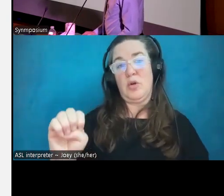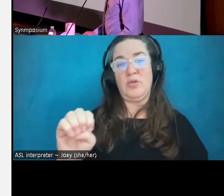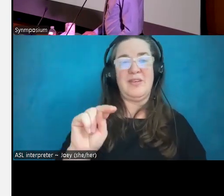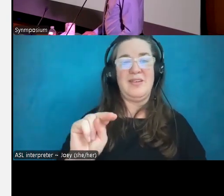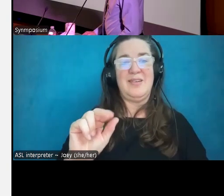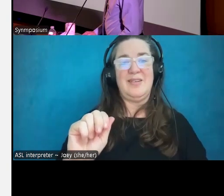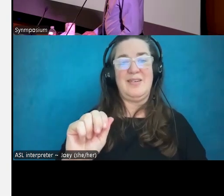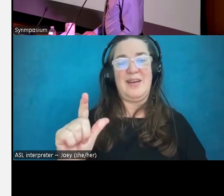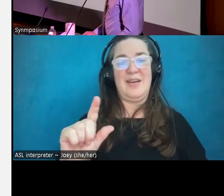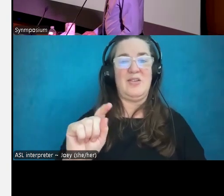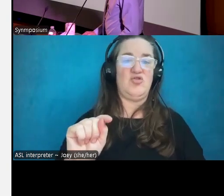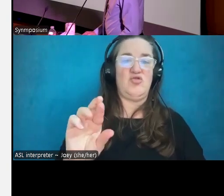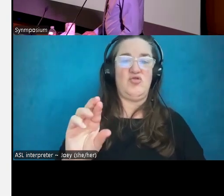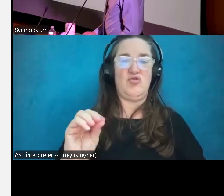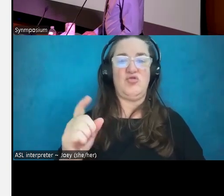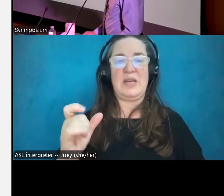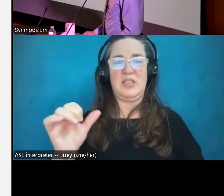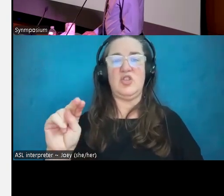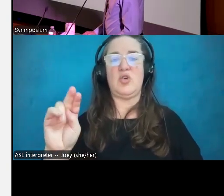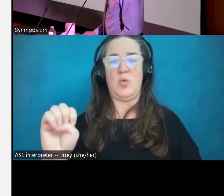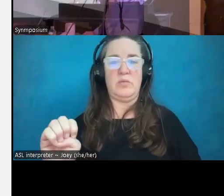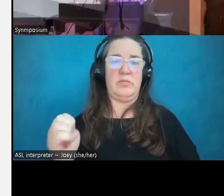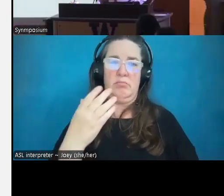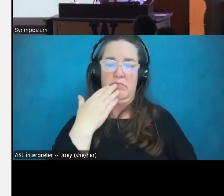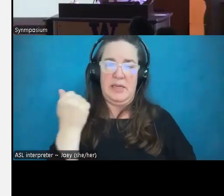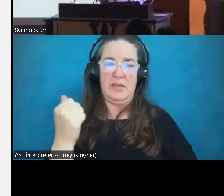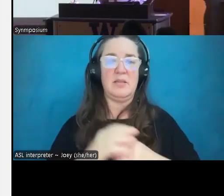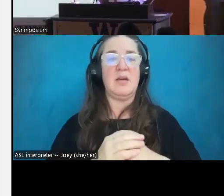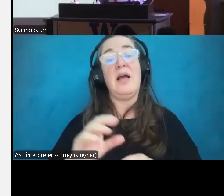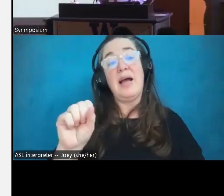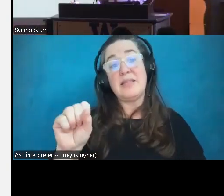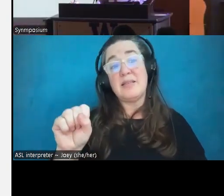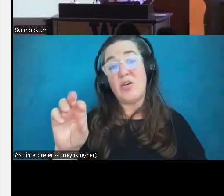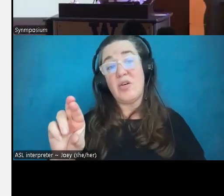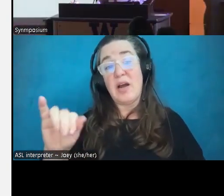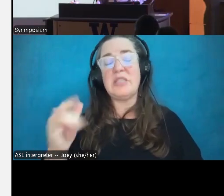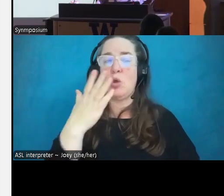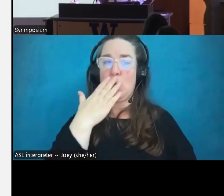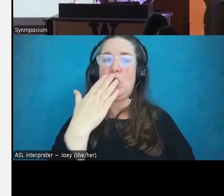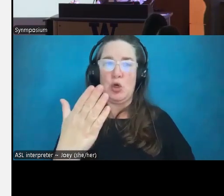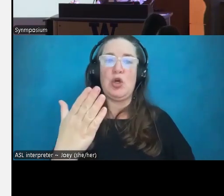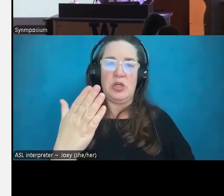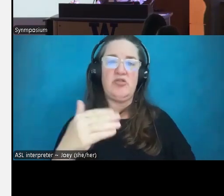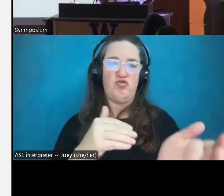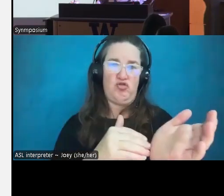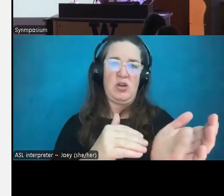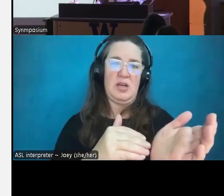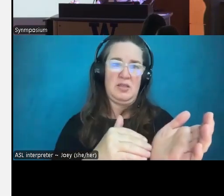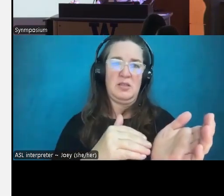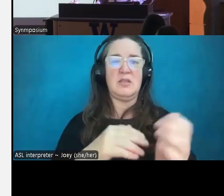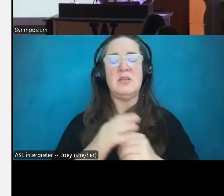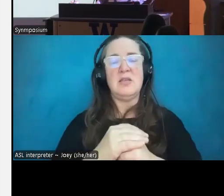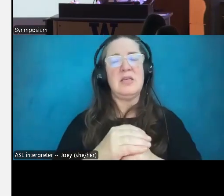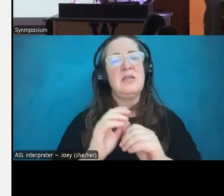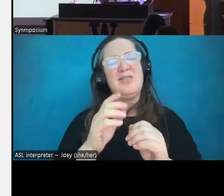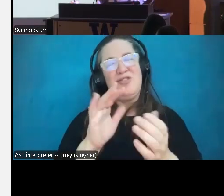okay, so PCPs are very familiar with how to treat this. SSRIs are good drugs. Just be aware they can be a little fatiguing. Kind of